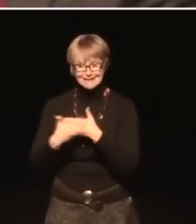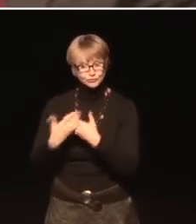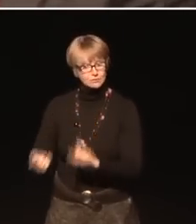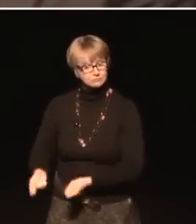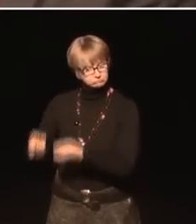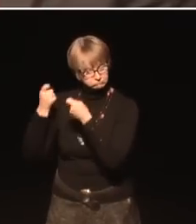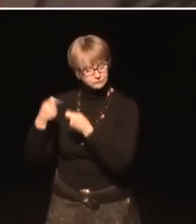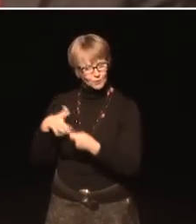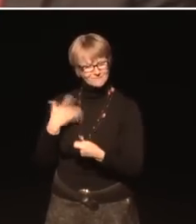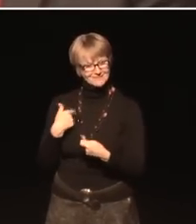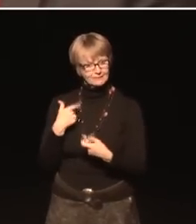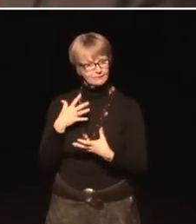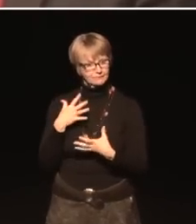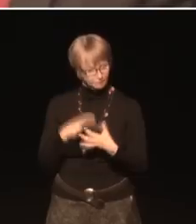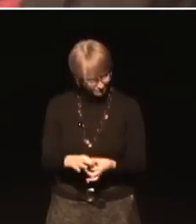I feel very at home.